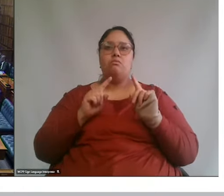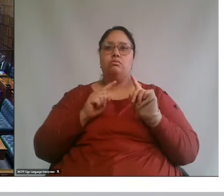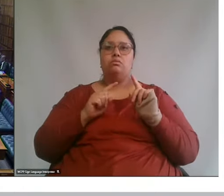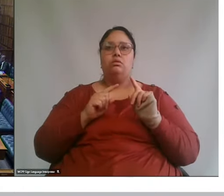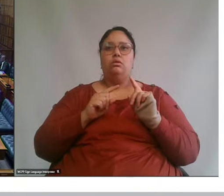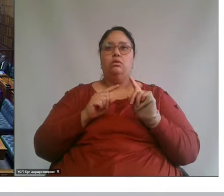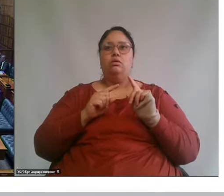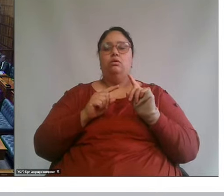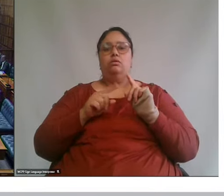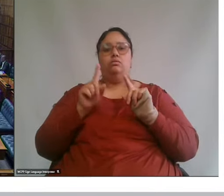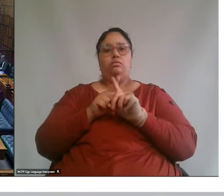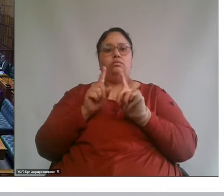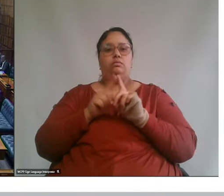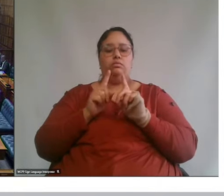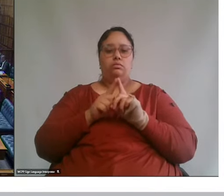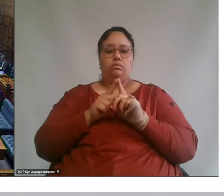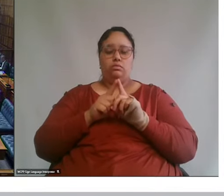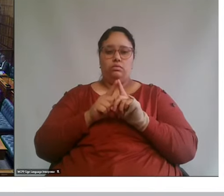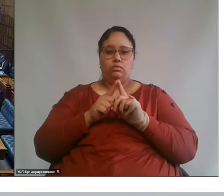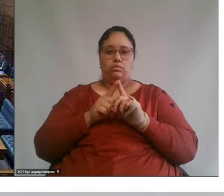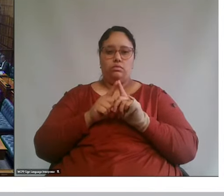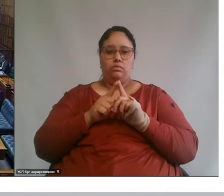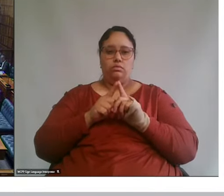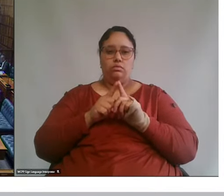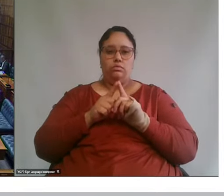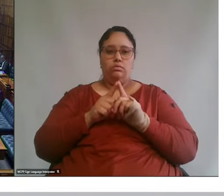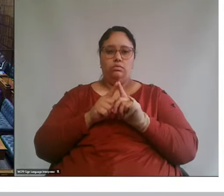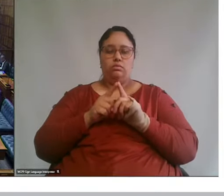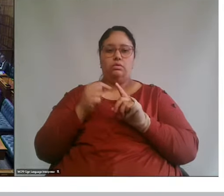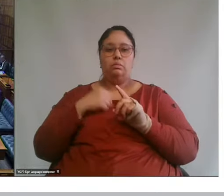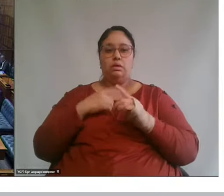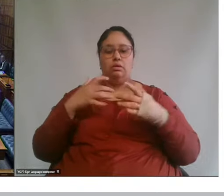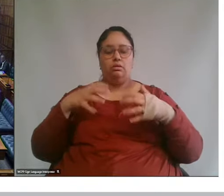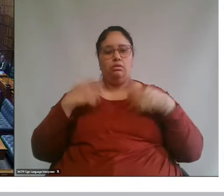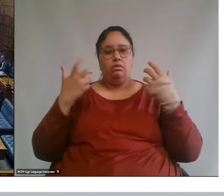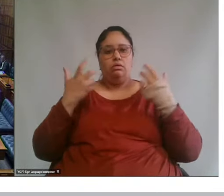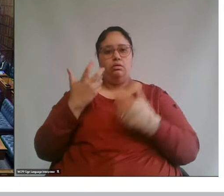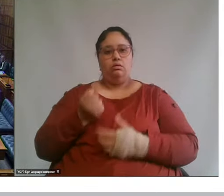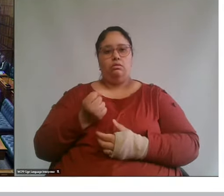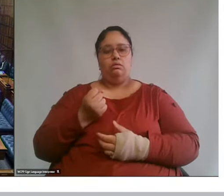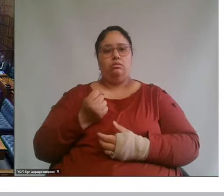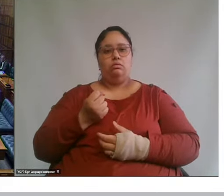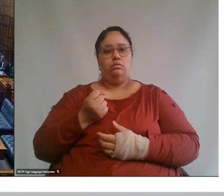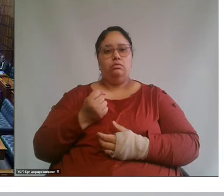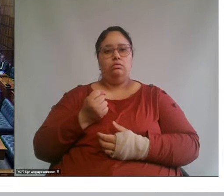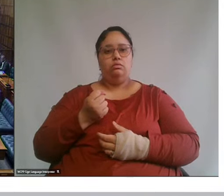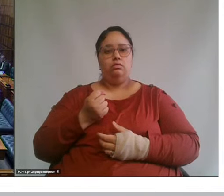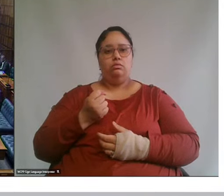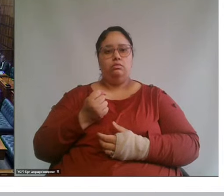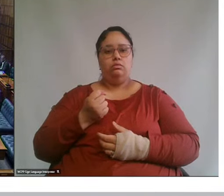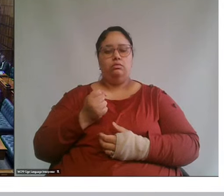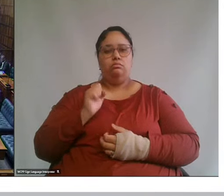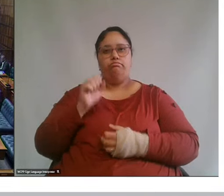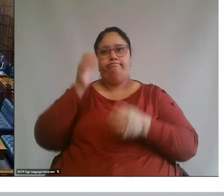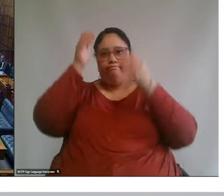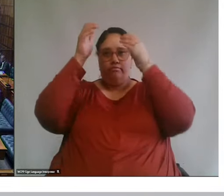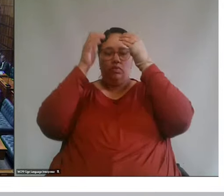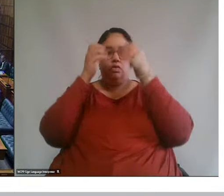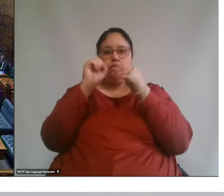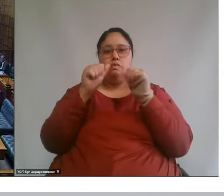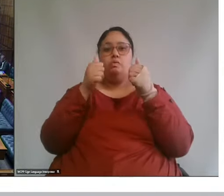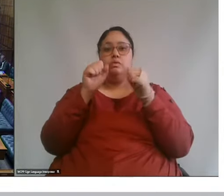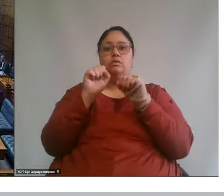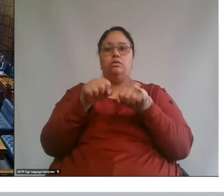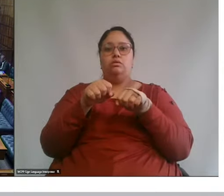context uh that one thing that is always my frustration about this um initiative is that good as it